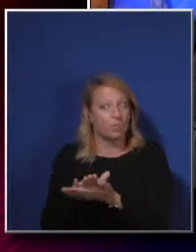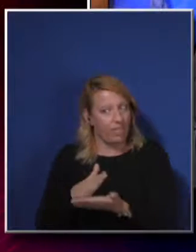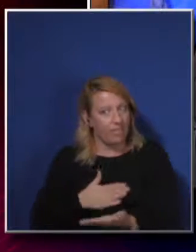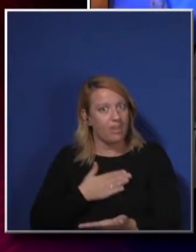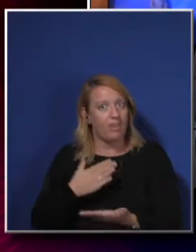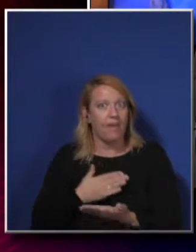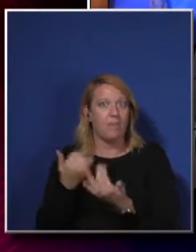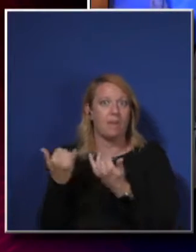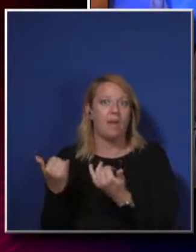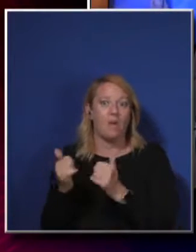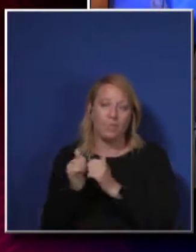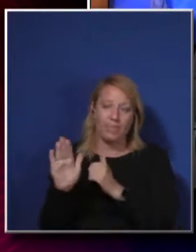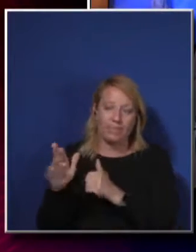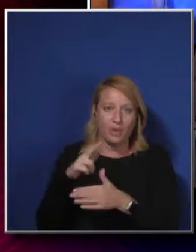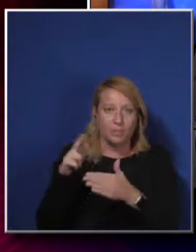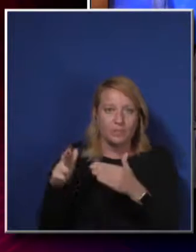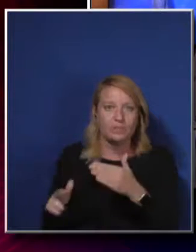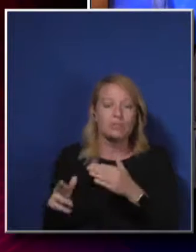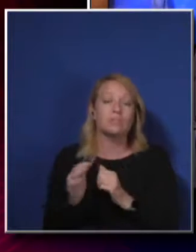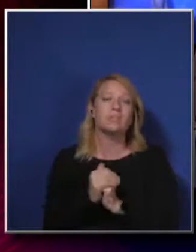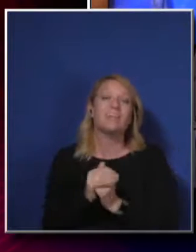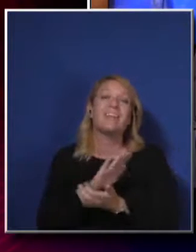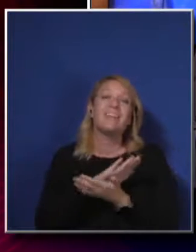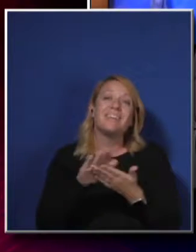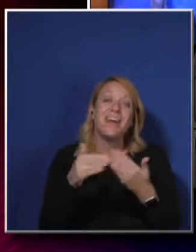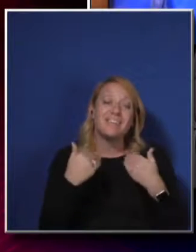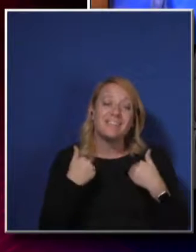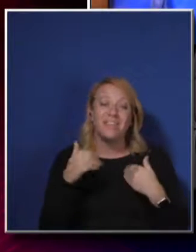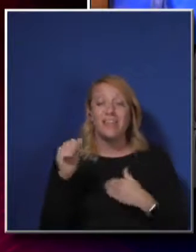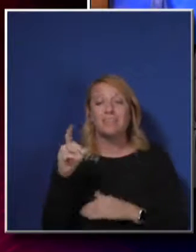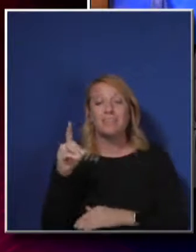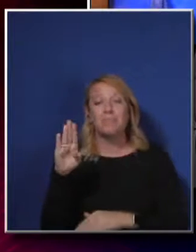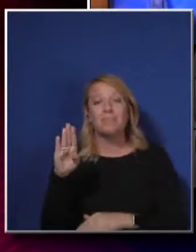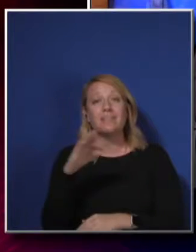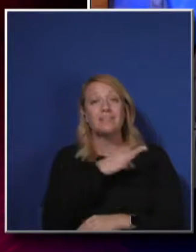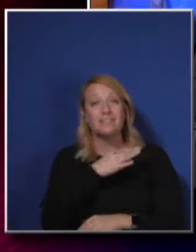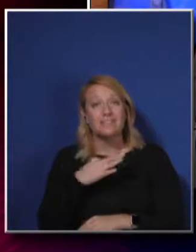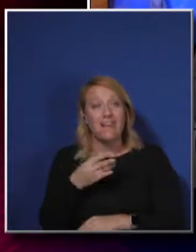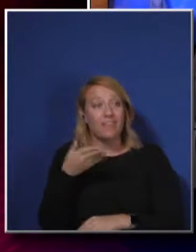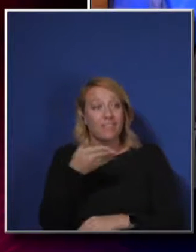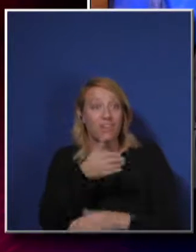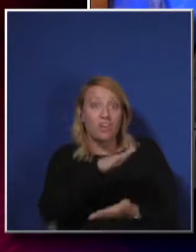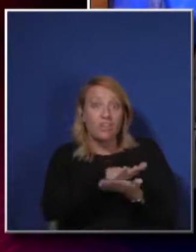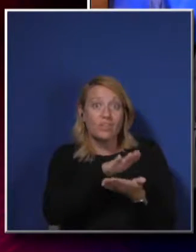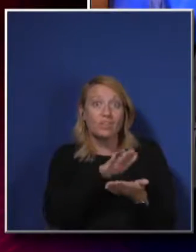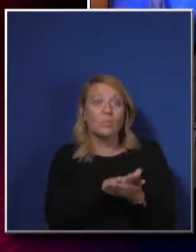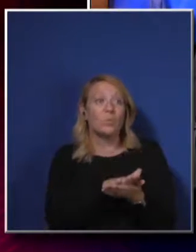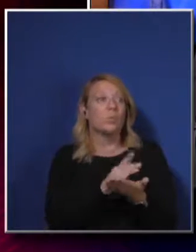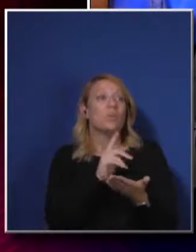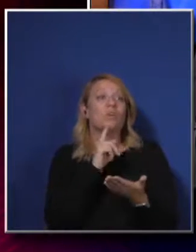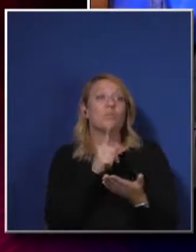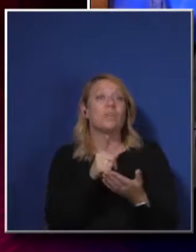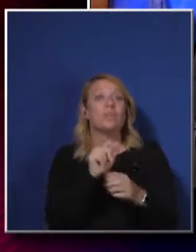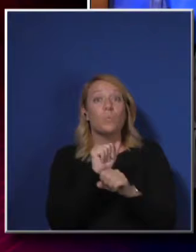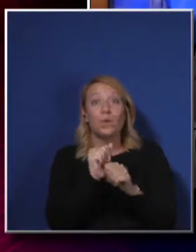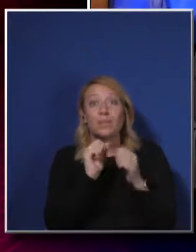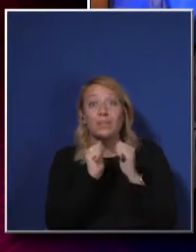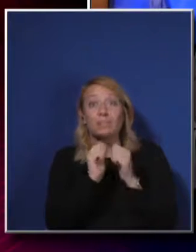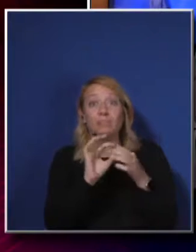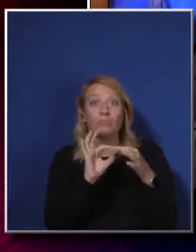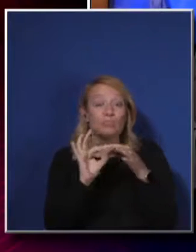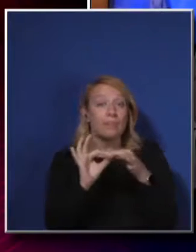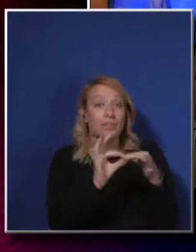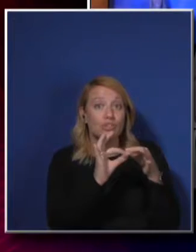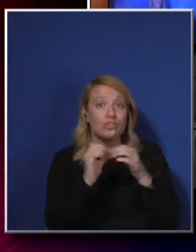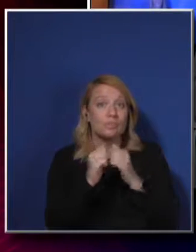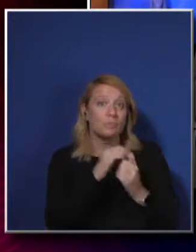Positive, helpful to have ASDB staff on campuses more often. It's mostly improved the working relationship among staff. And